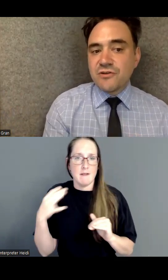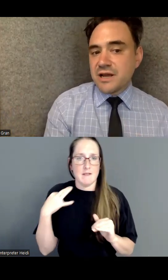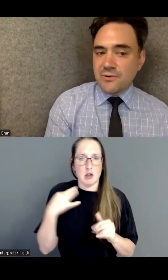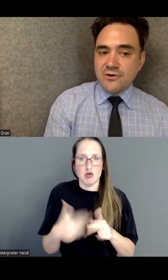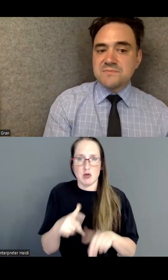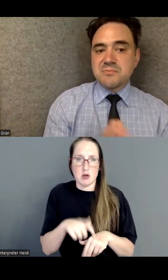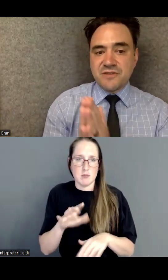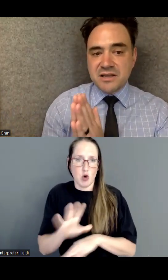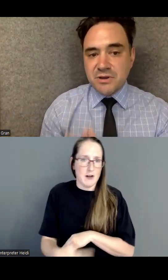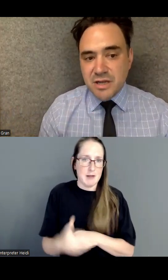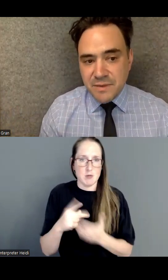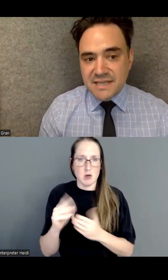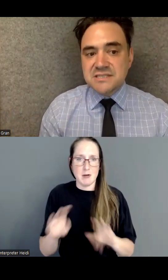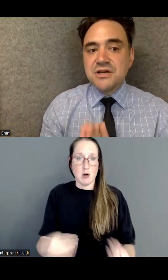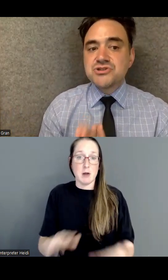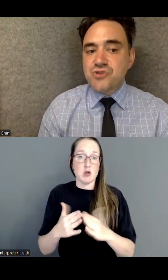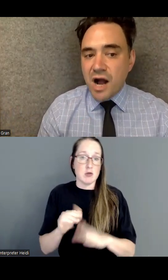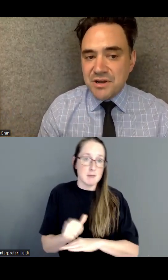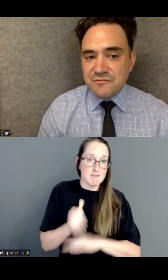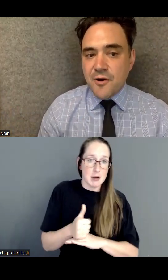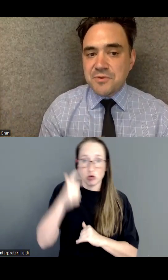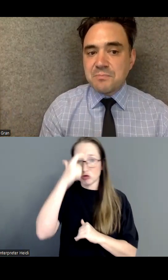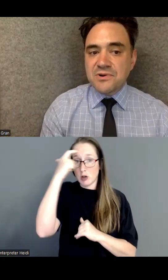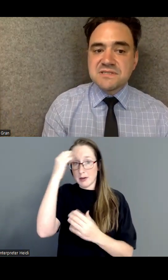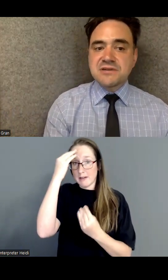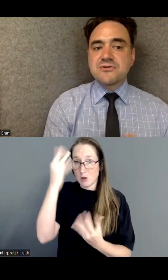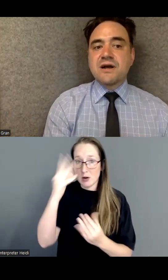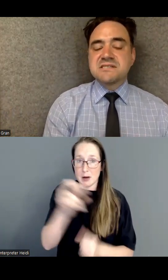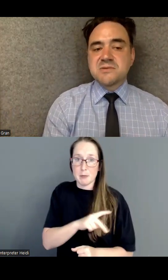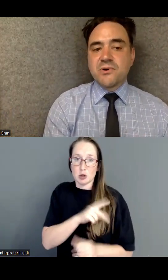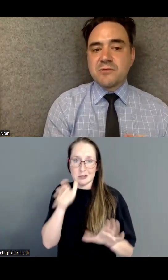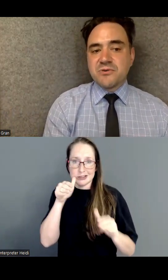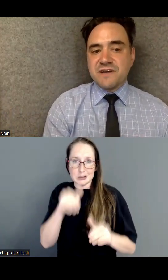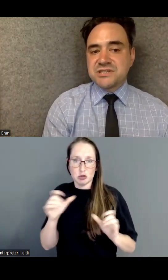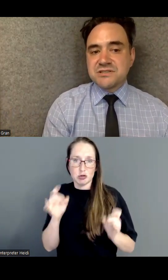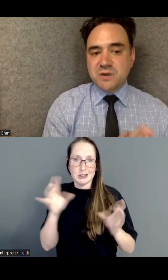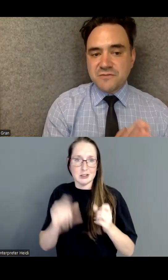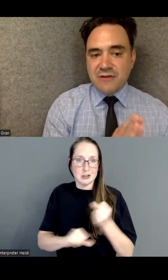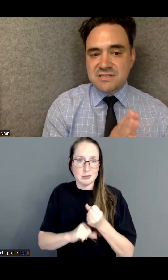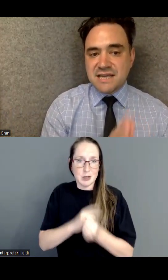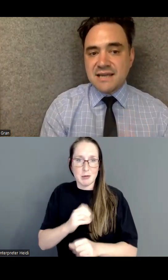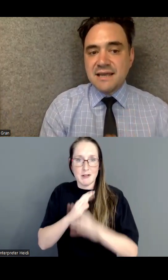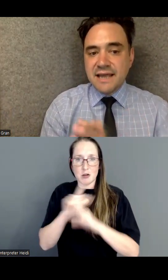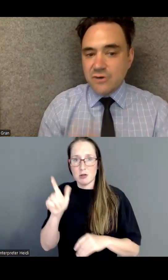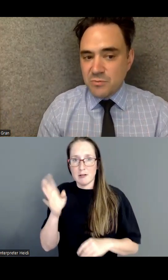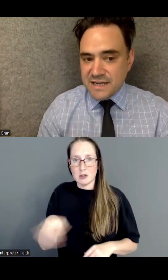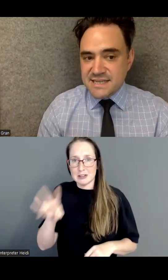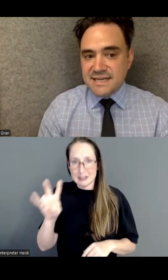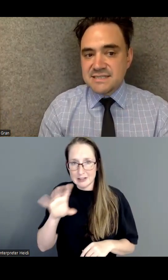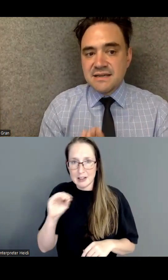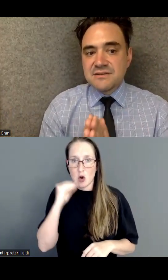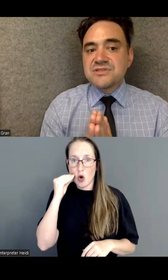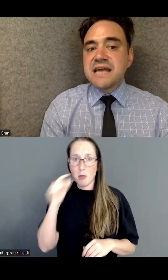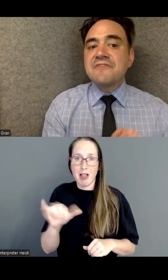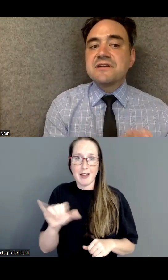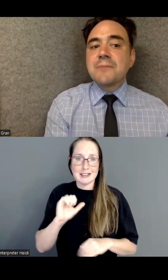short-term overnight programs. They provide community-based, trauma-informed and person-centered crisis support and prevention 24 hours a day in home-like